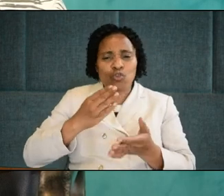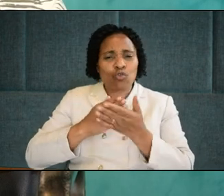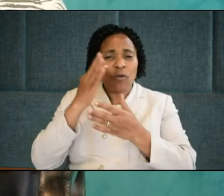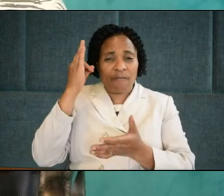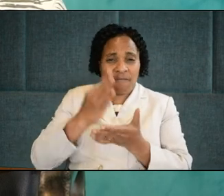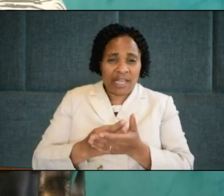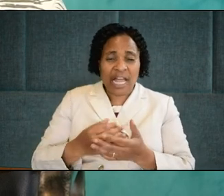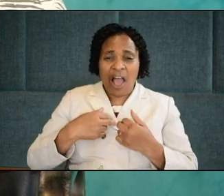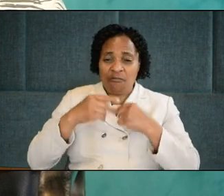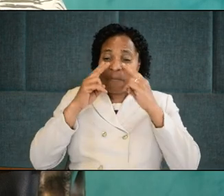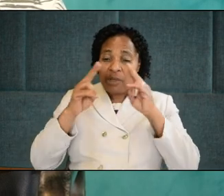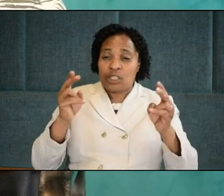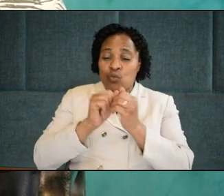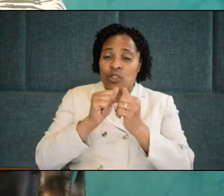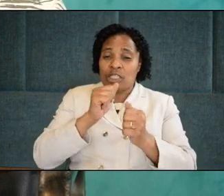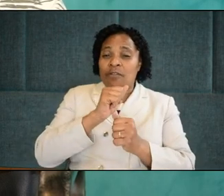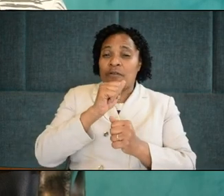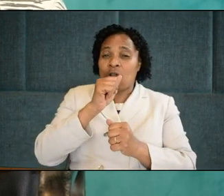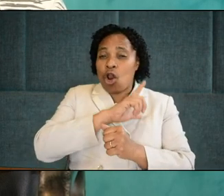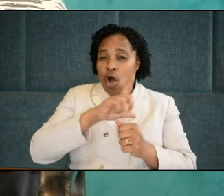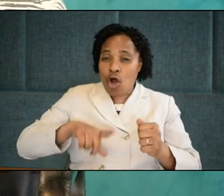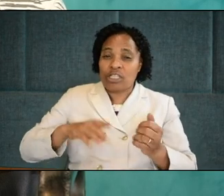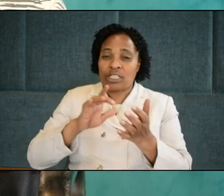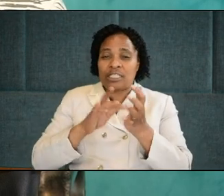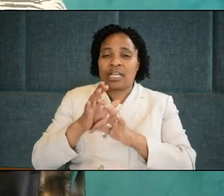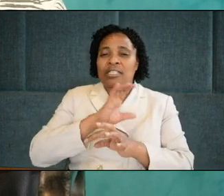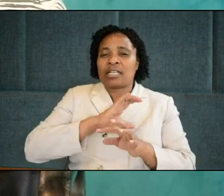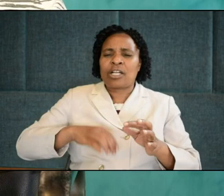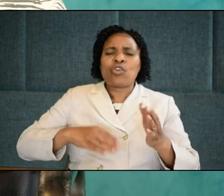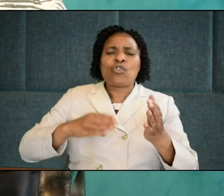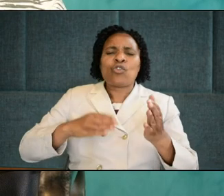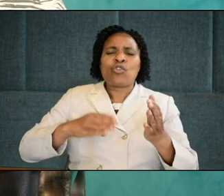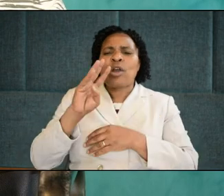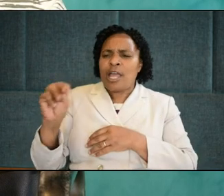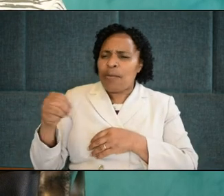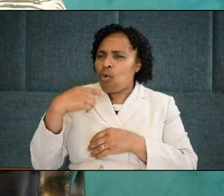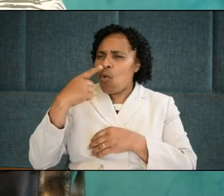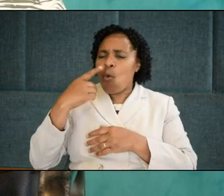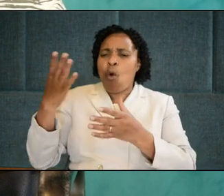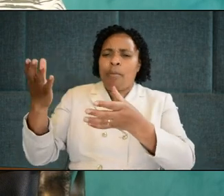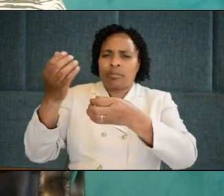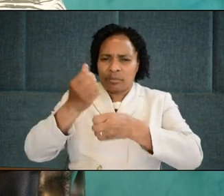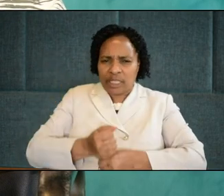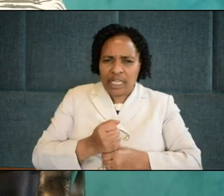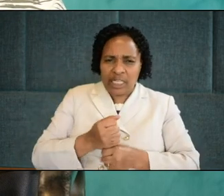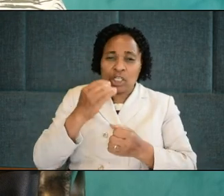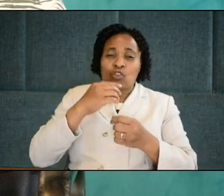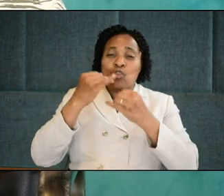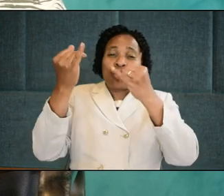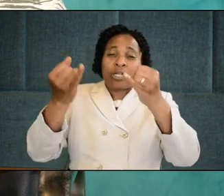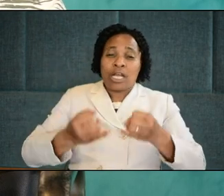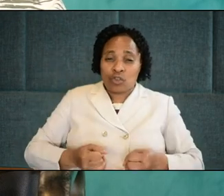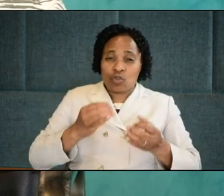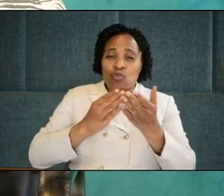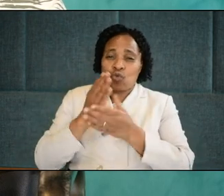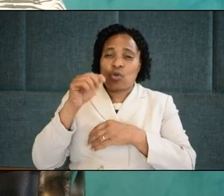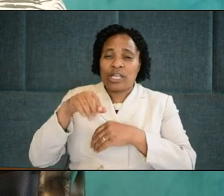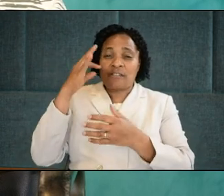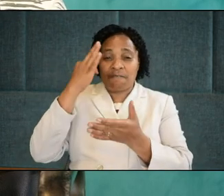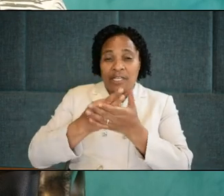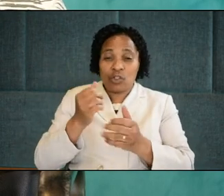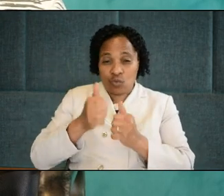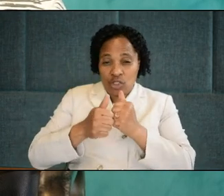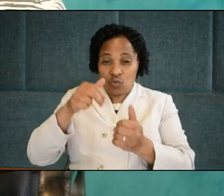we have peace with God through our Lord Jesus Christ, through whom also we have obtained our introduction by faith into this grace in which we